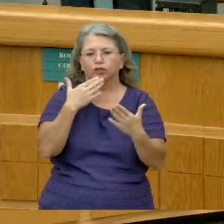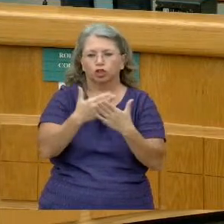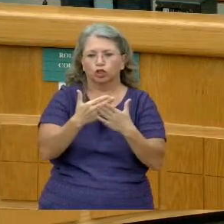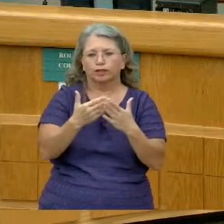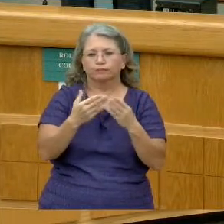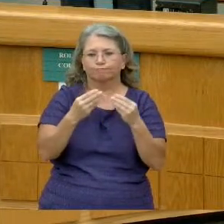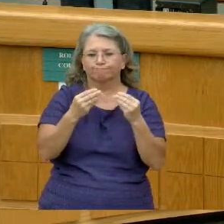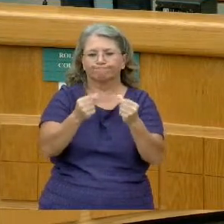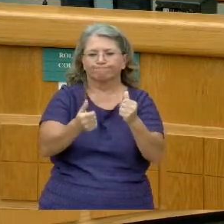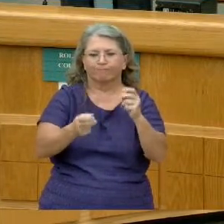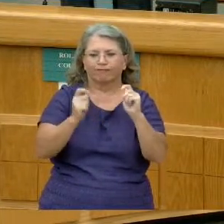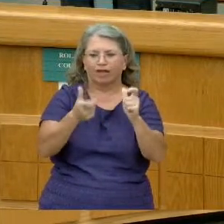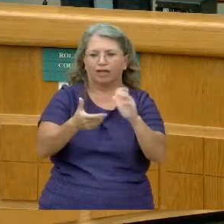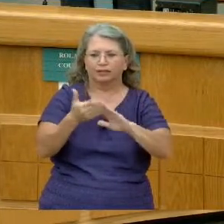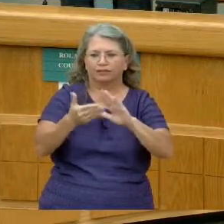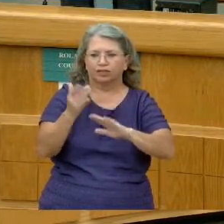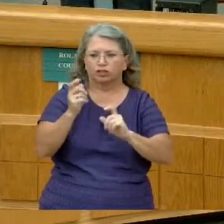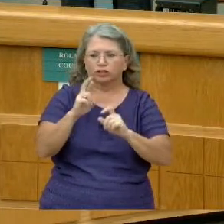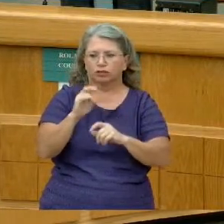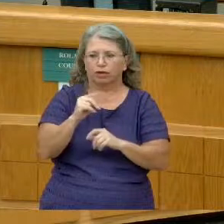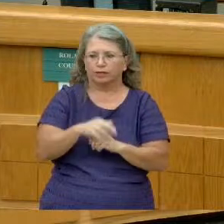rates.